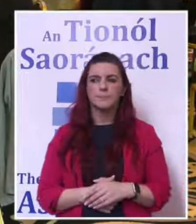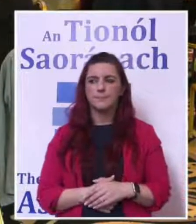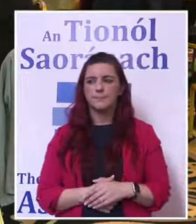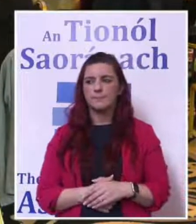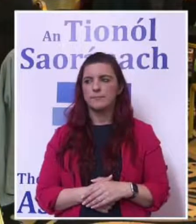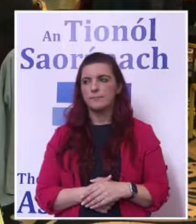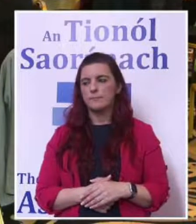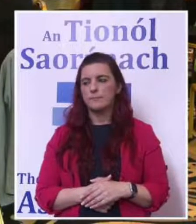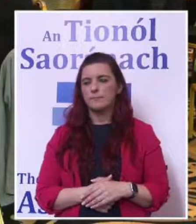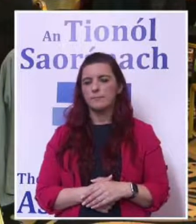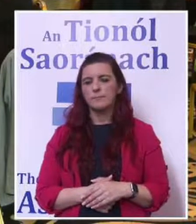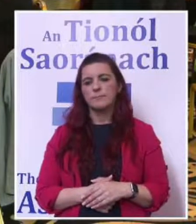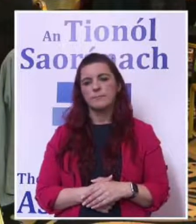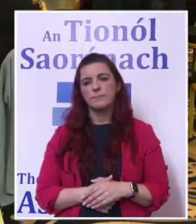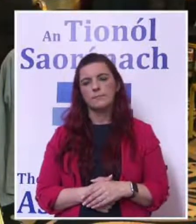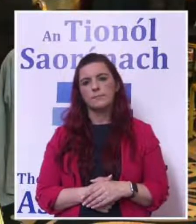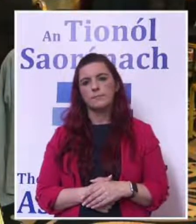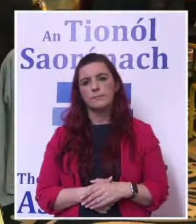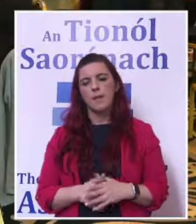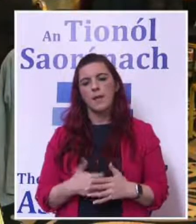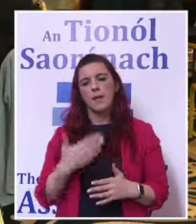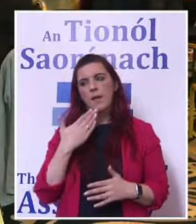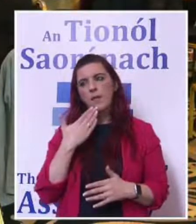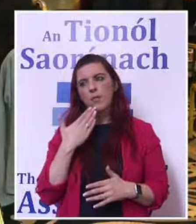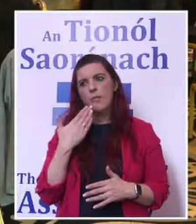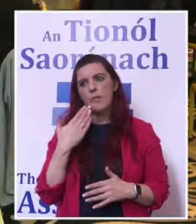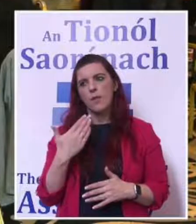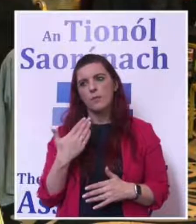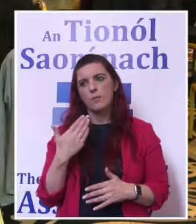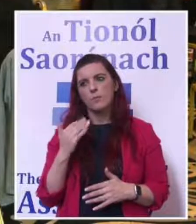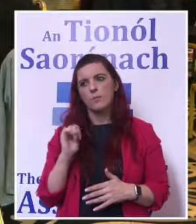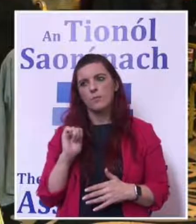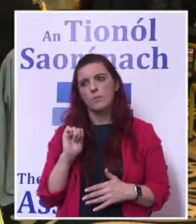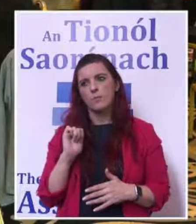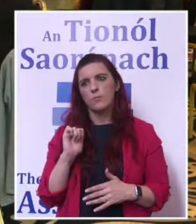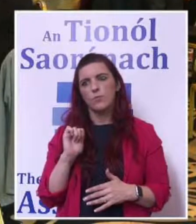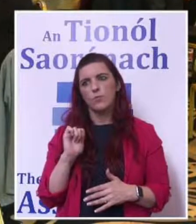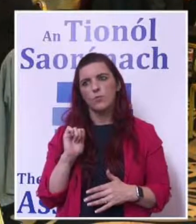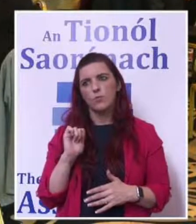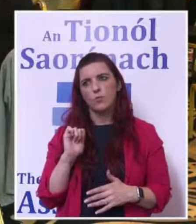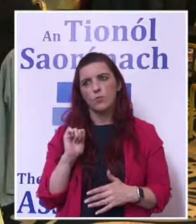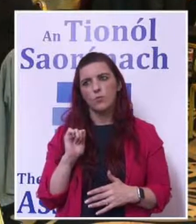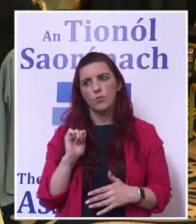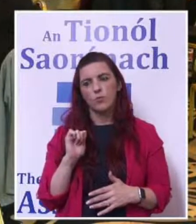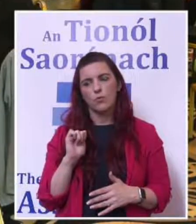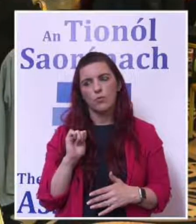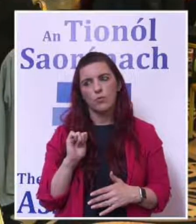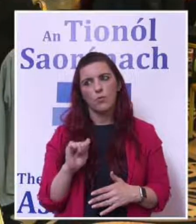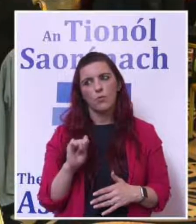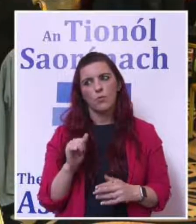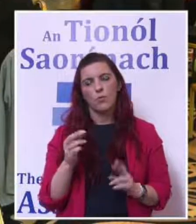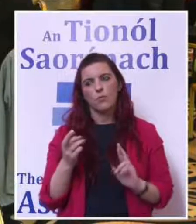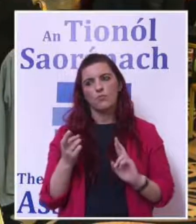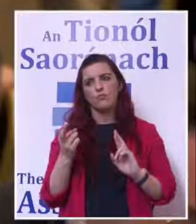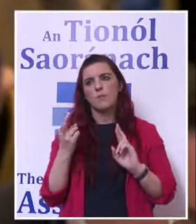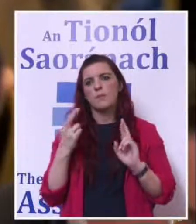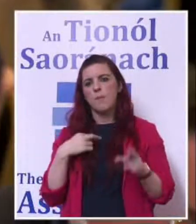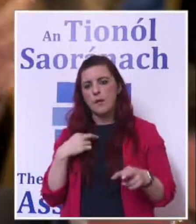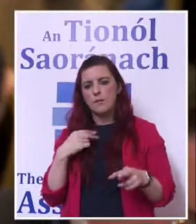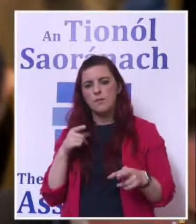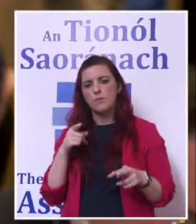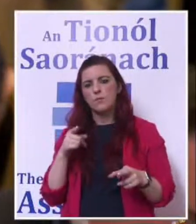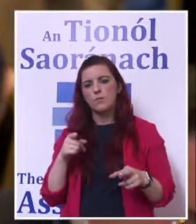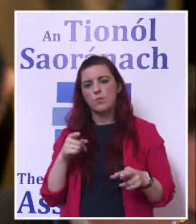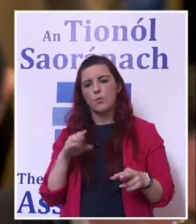for your response, Jim, actually to both Luke and Suzanne's question was very generous, and you said that